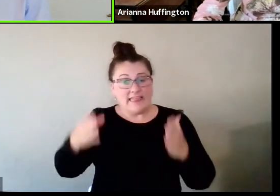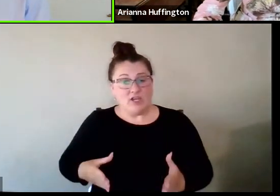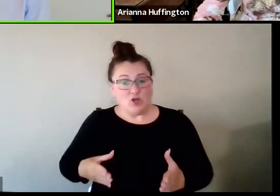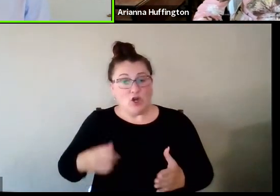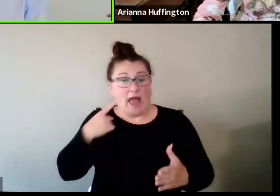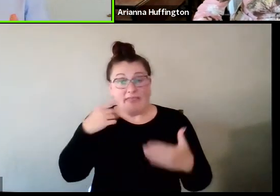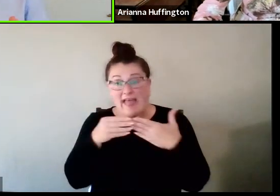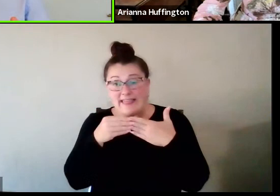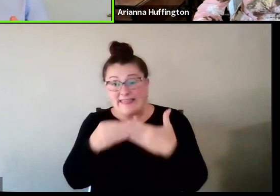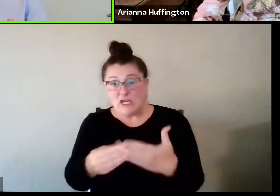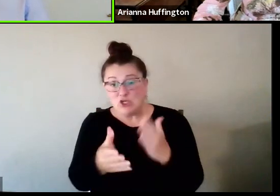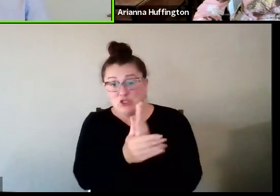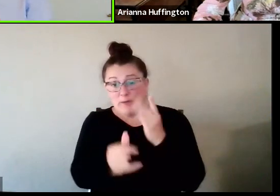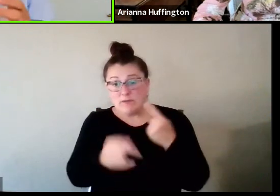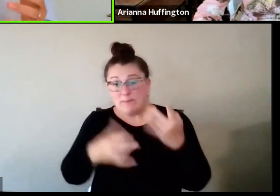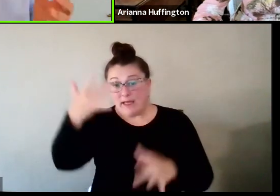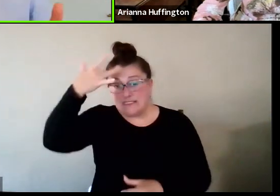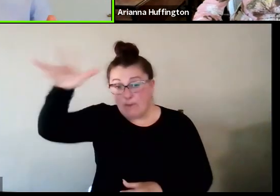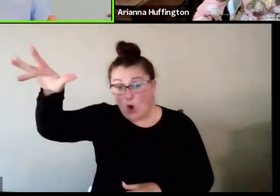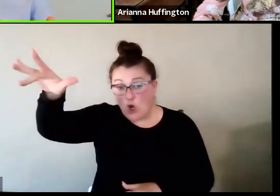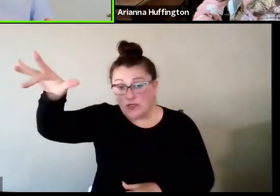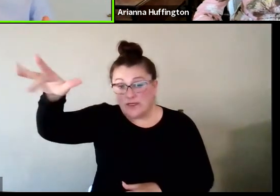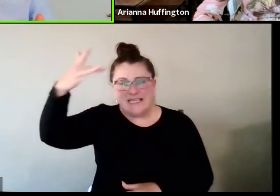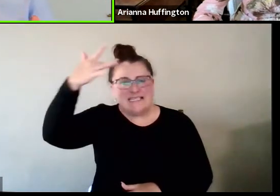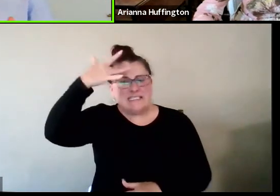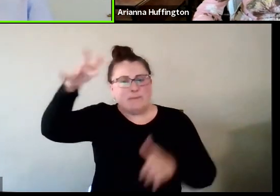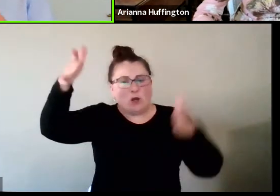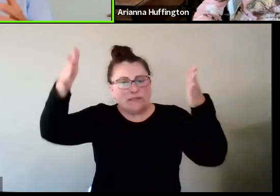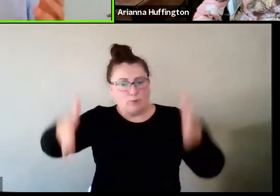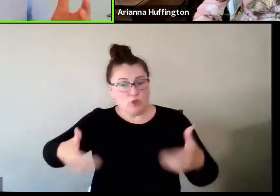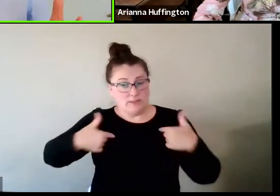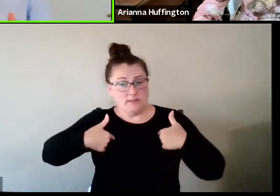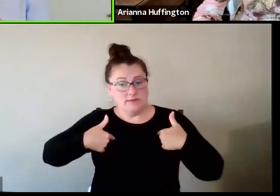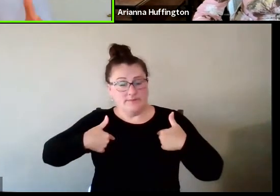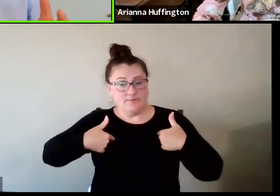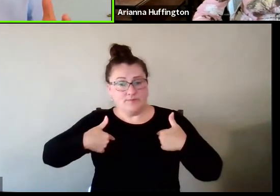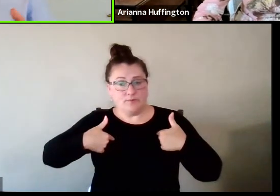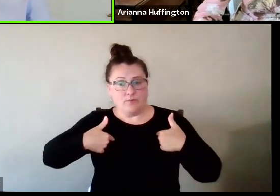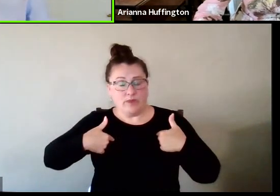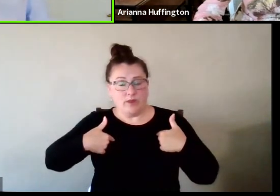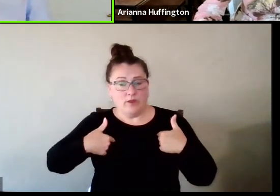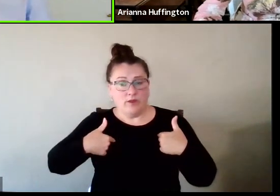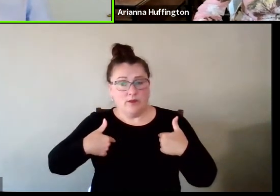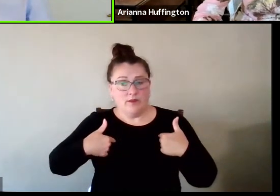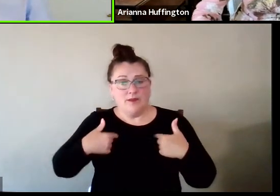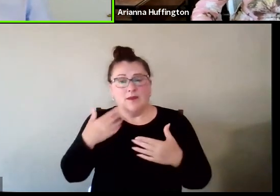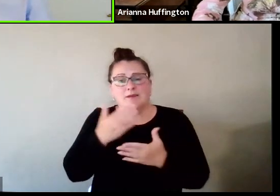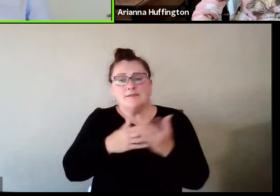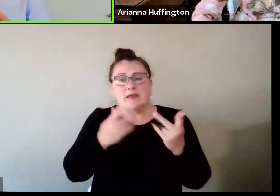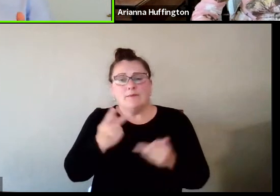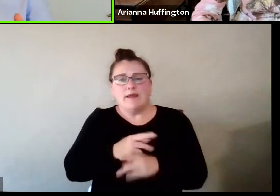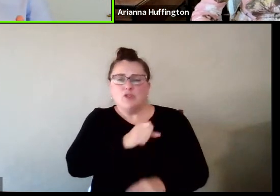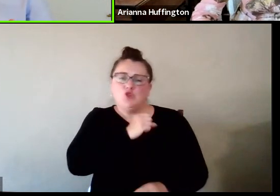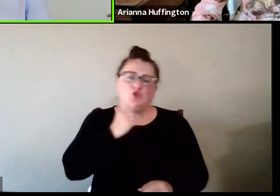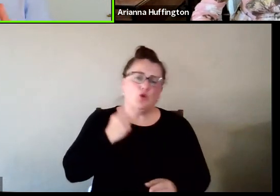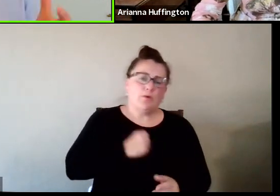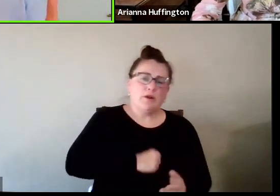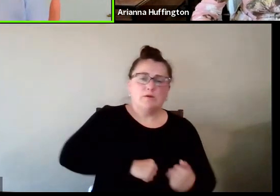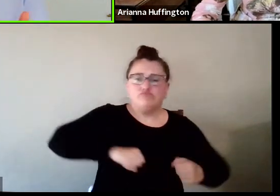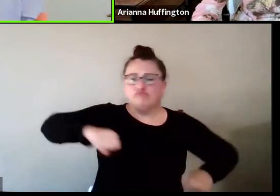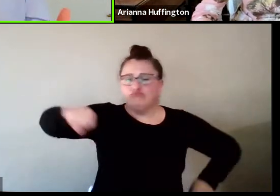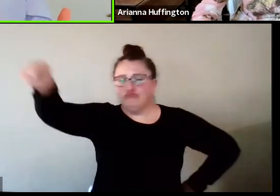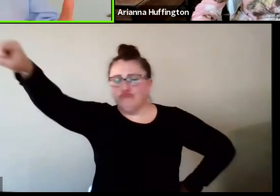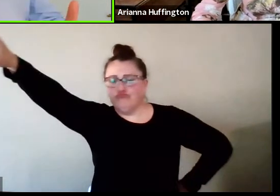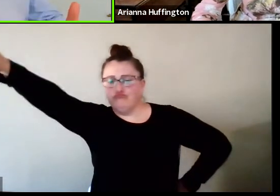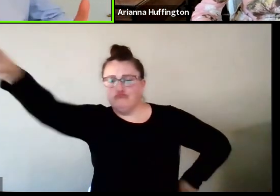was about being smart, being the smartest person, and being this, some kind of superhero who can save the day